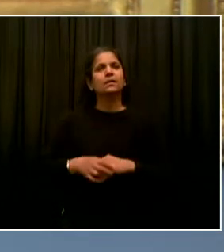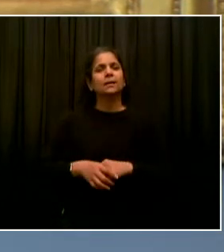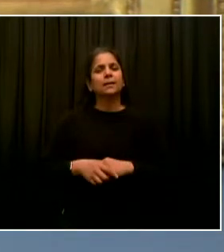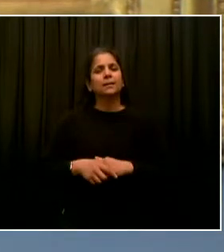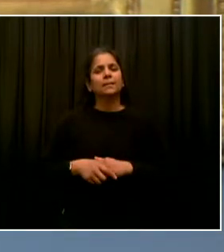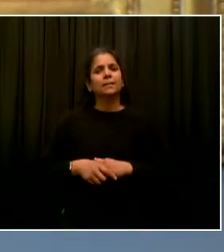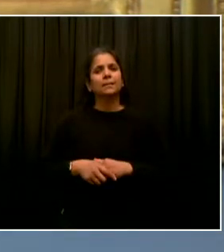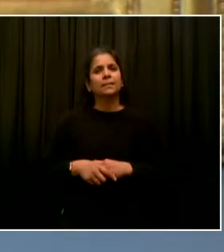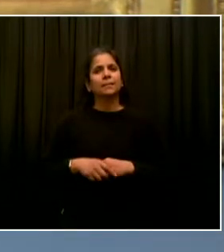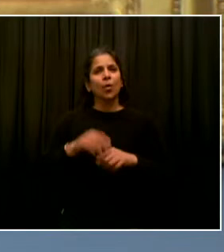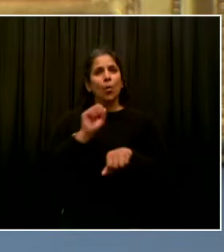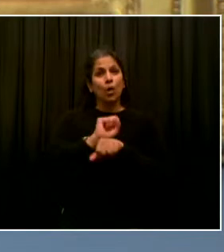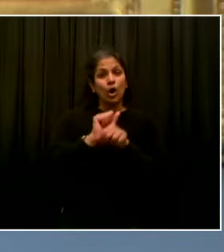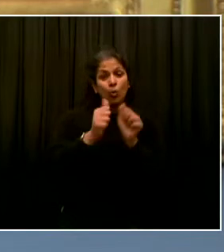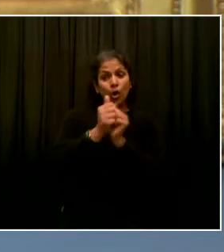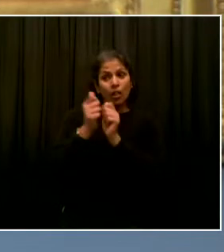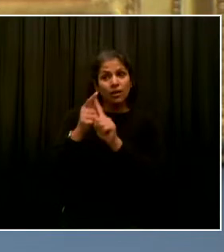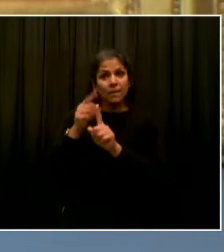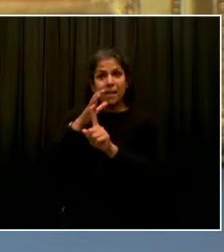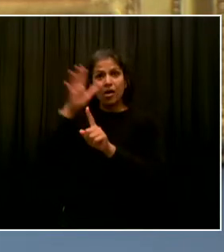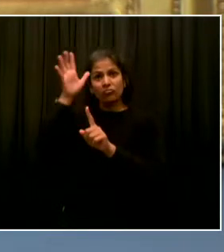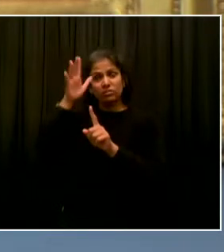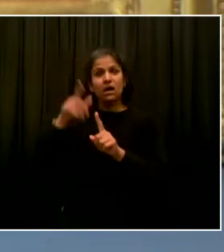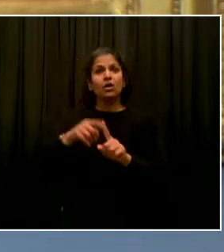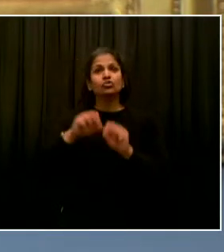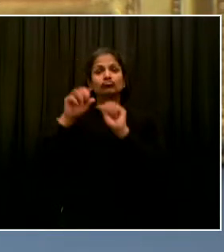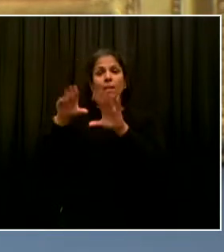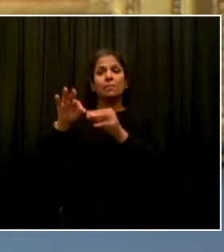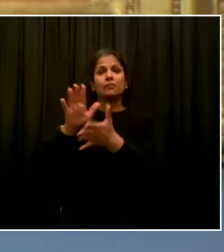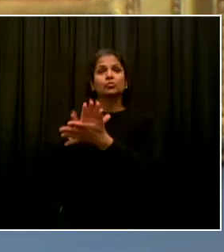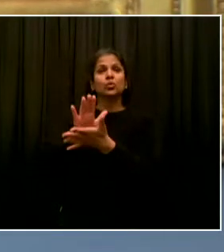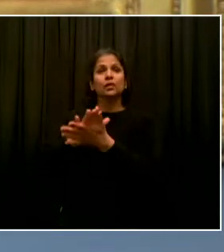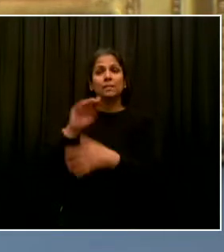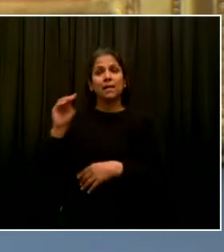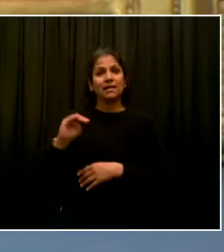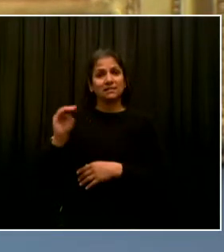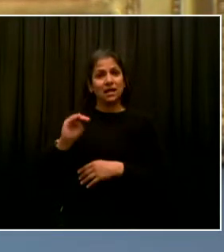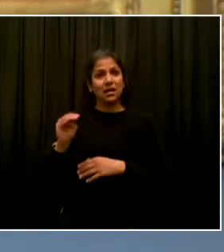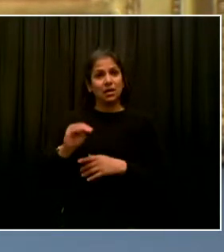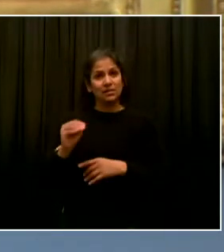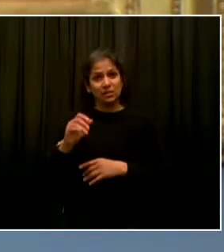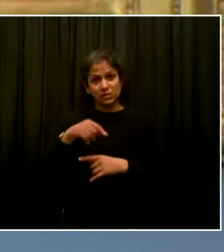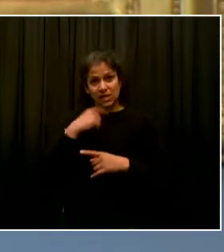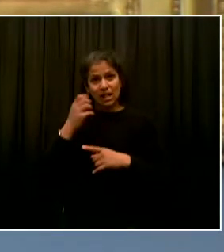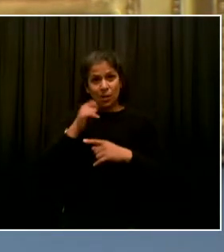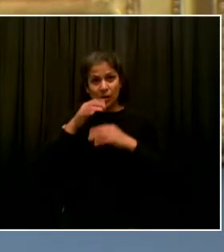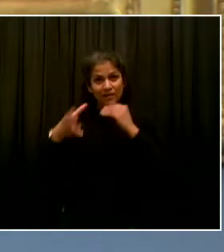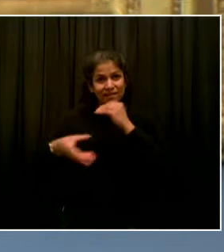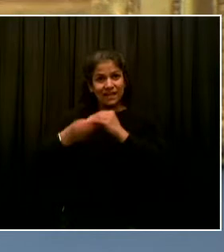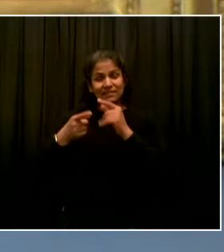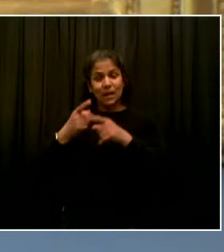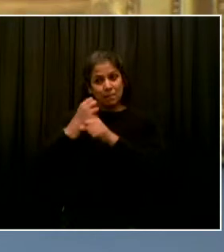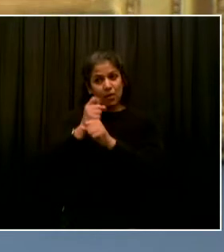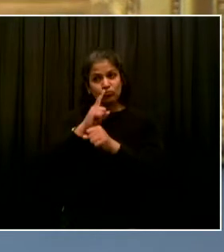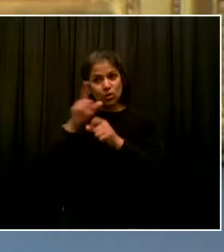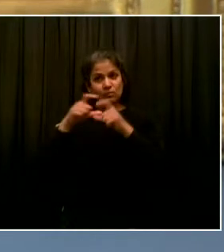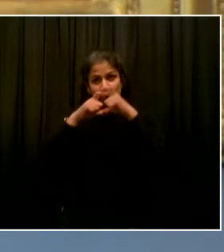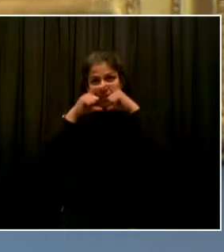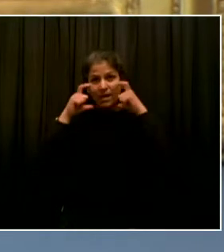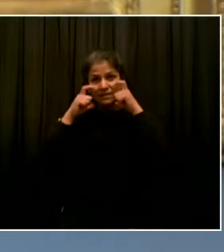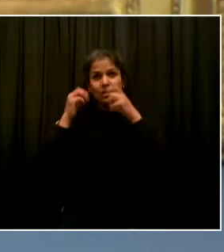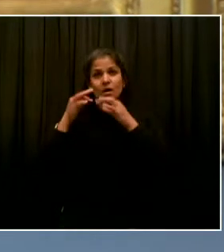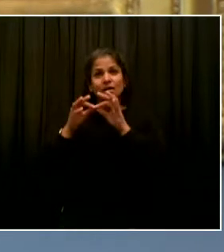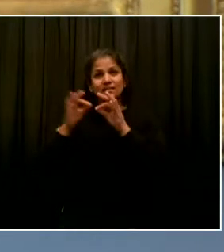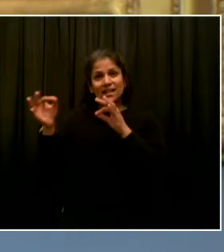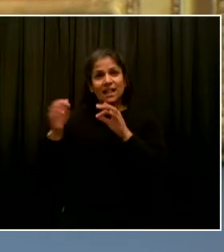on Monday. You say you want to extend the mask mandate for children under 5. There's obviously this court ruling. I understand there will be an